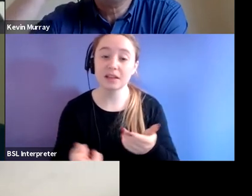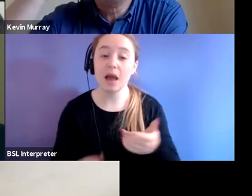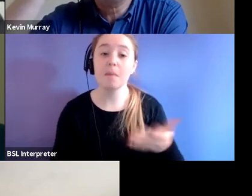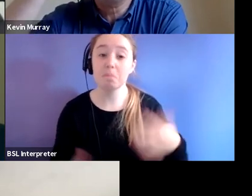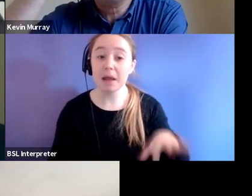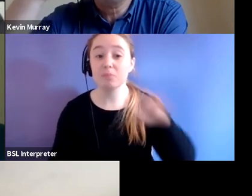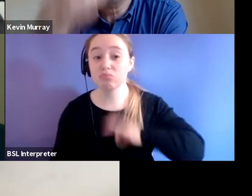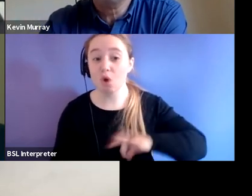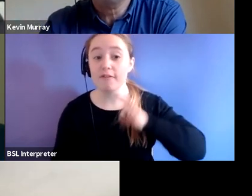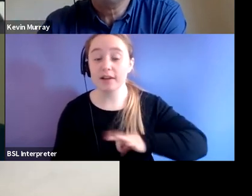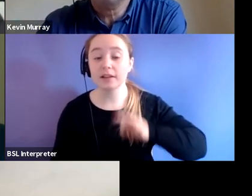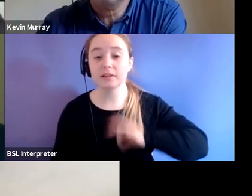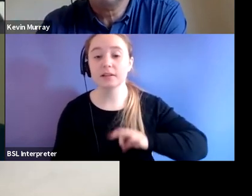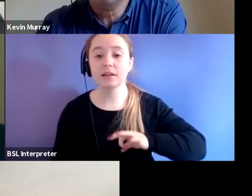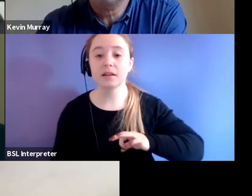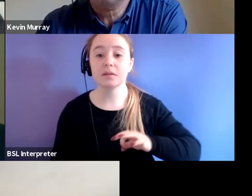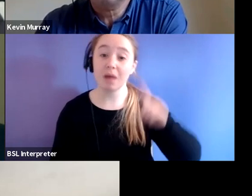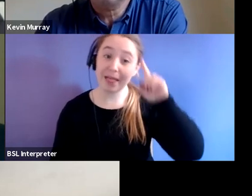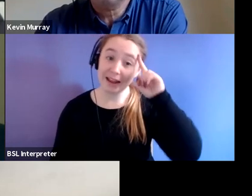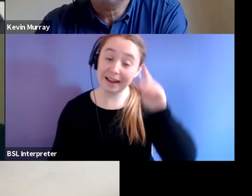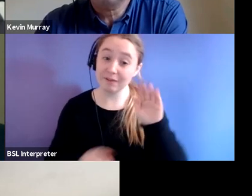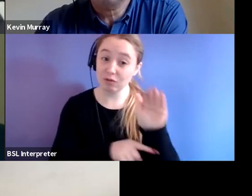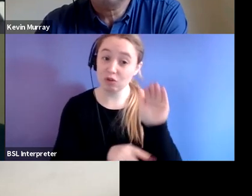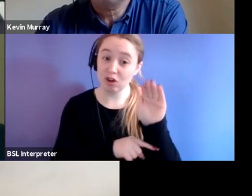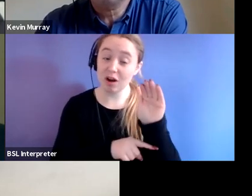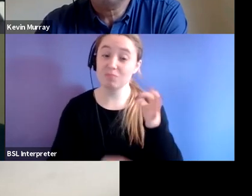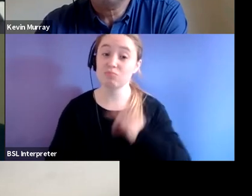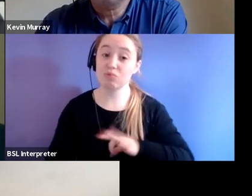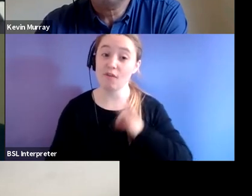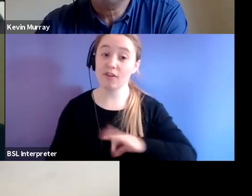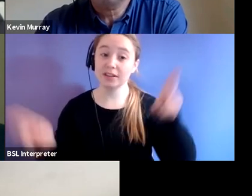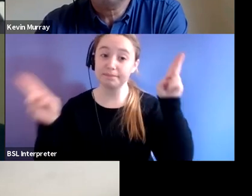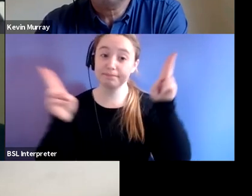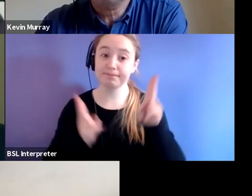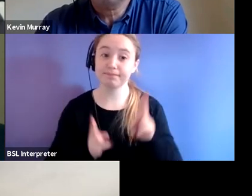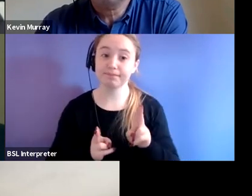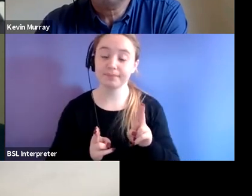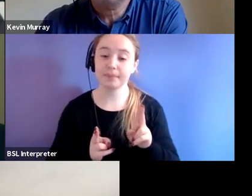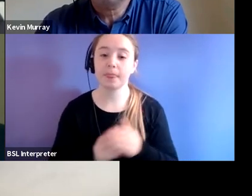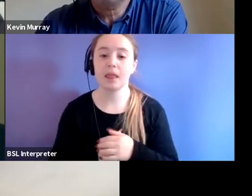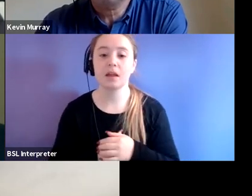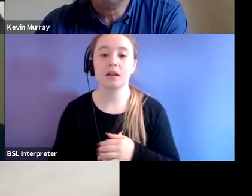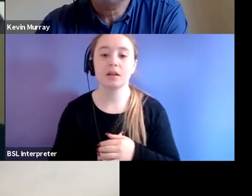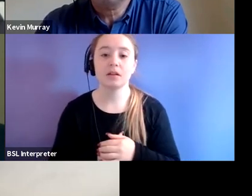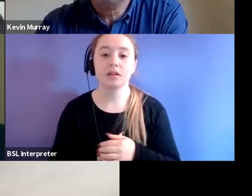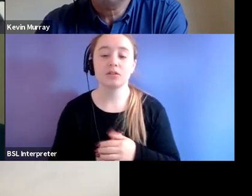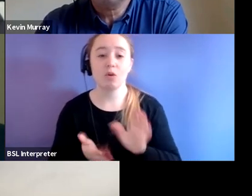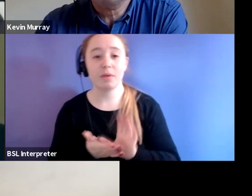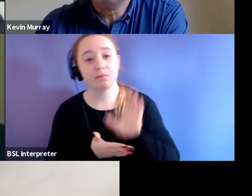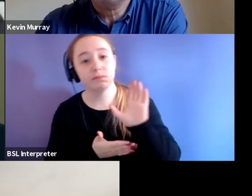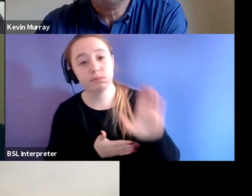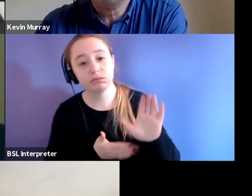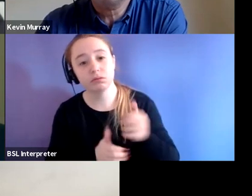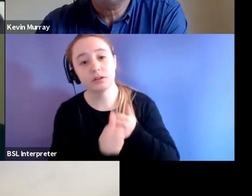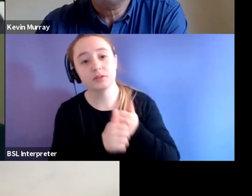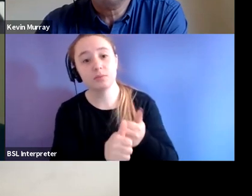think fewer will be profitable in the future. So there's been a huge amount of money supporting bus and train